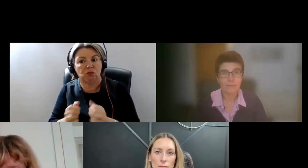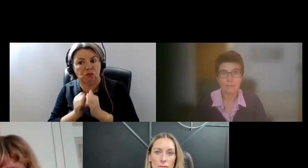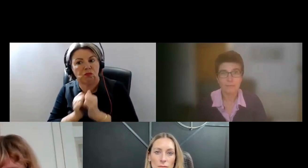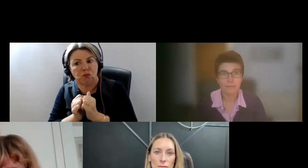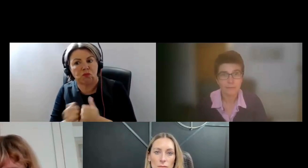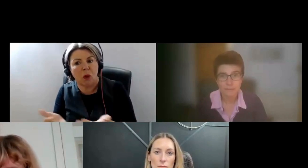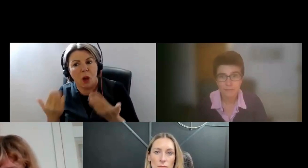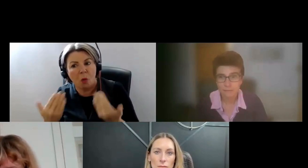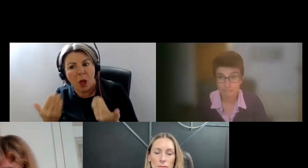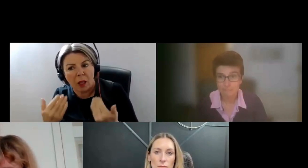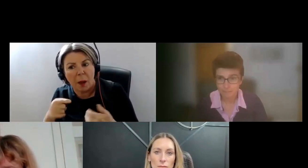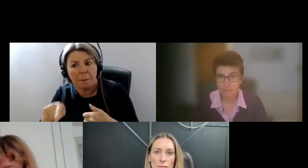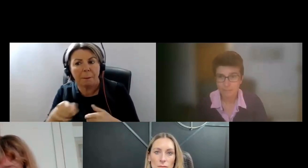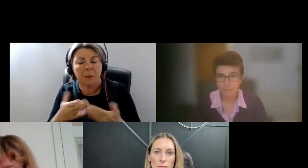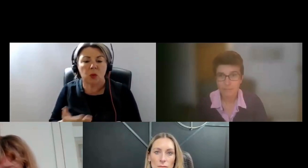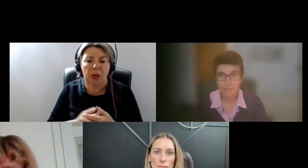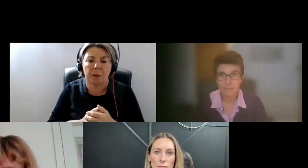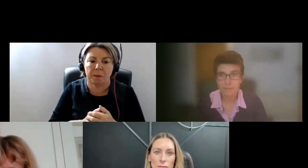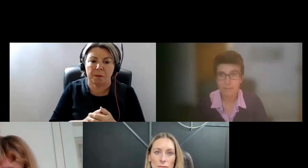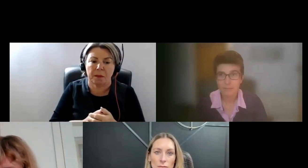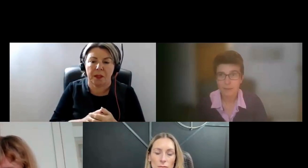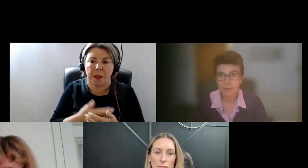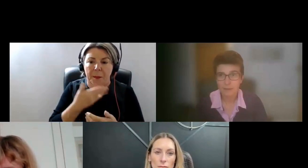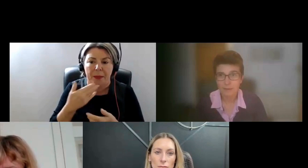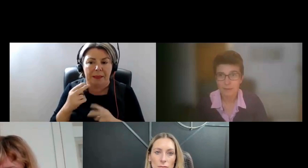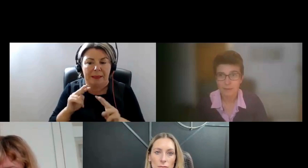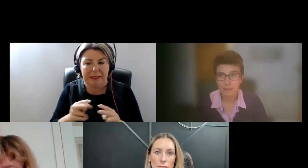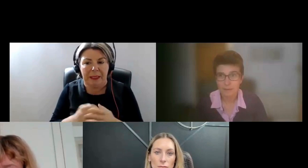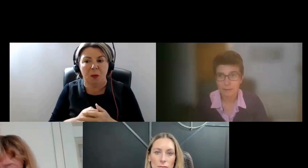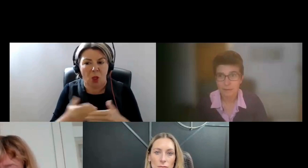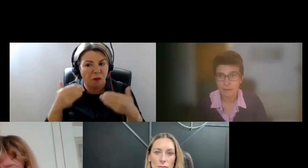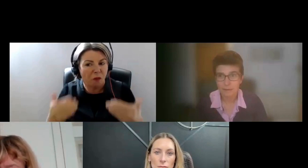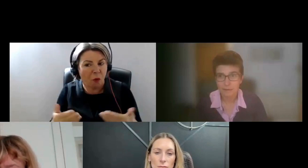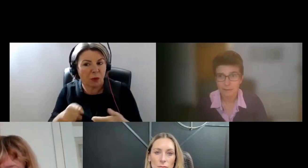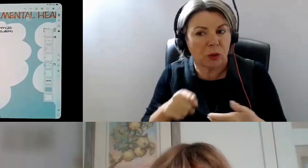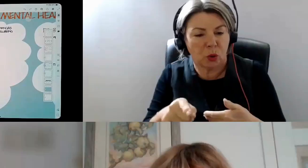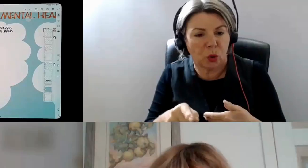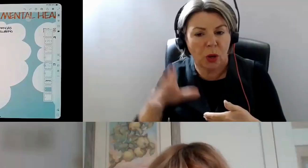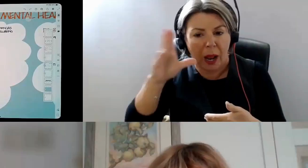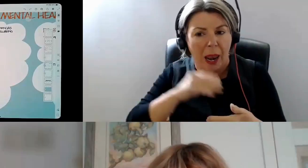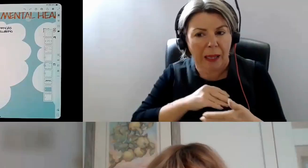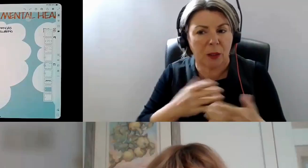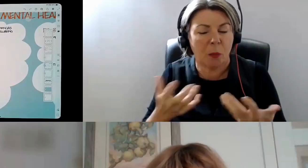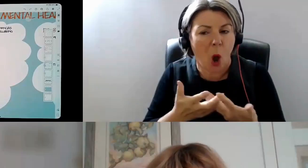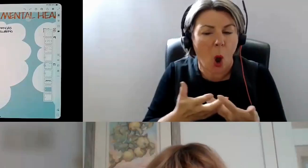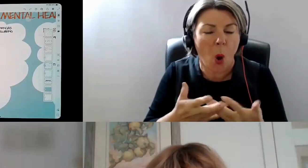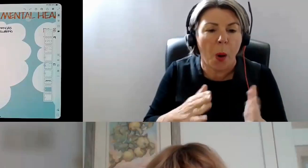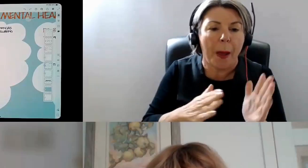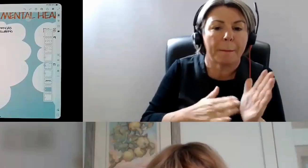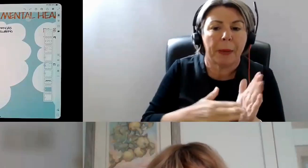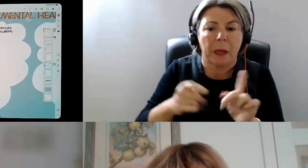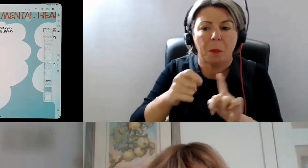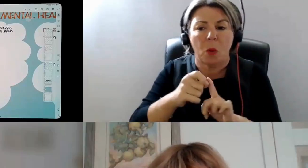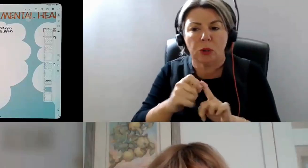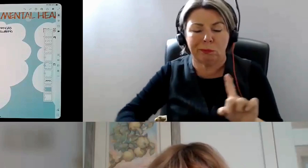pleased to have you today, Dr. Marwick, and we look forward to hearing about how the menopause can impact